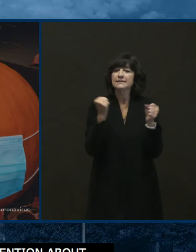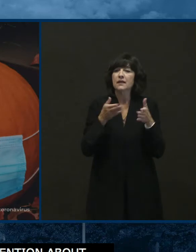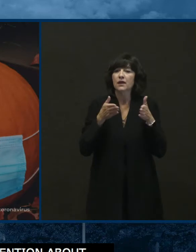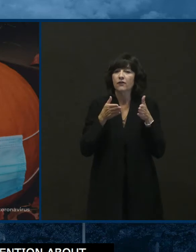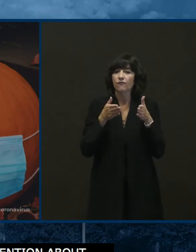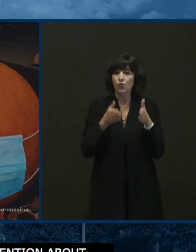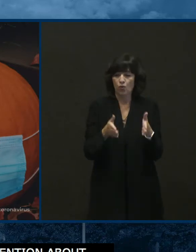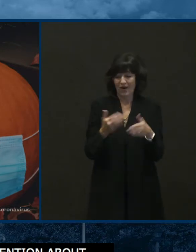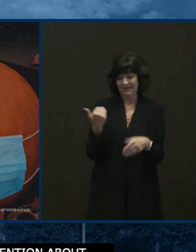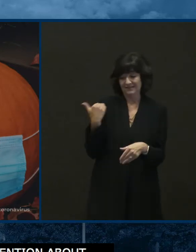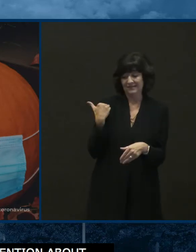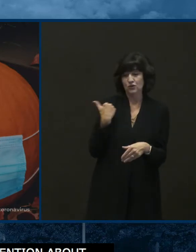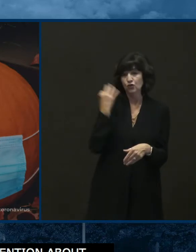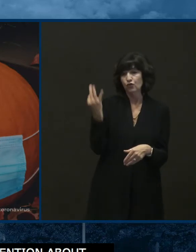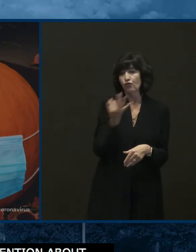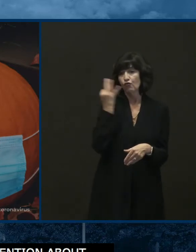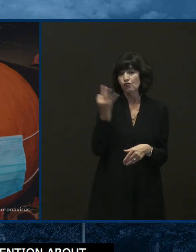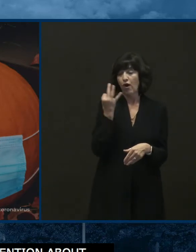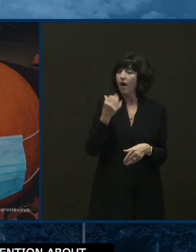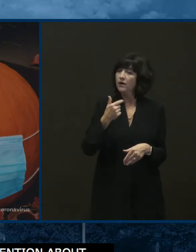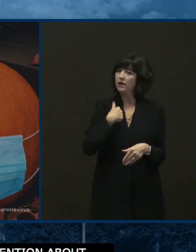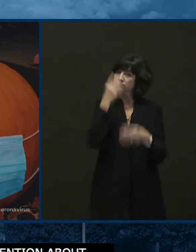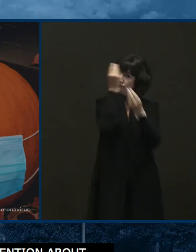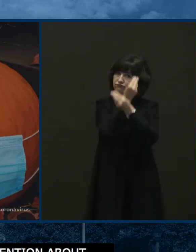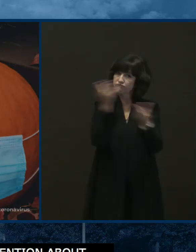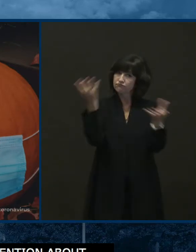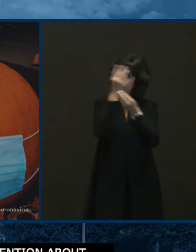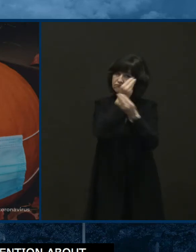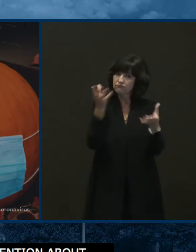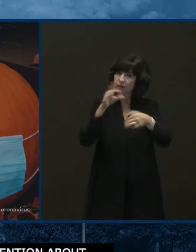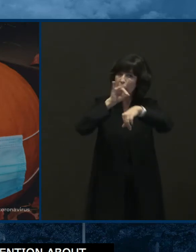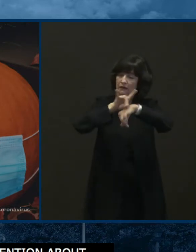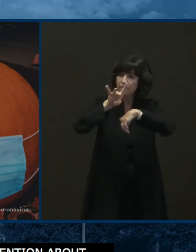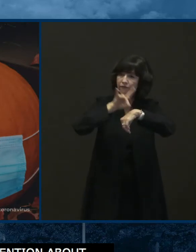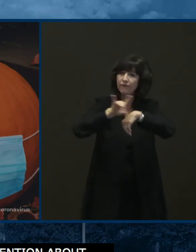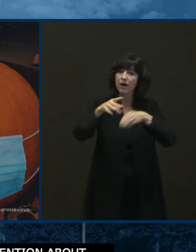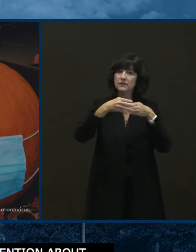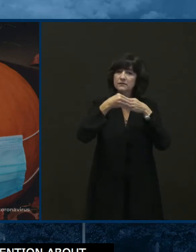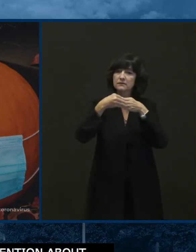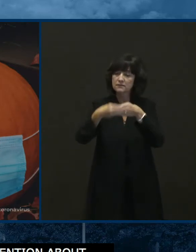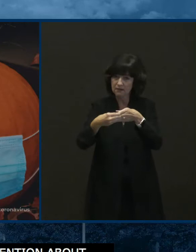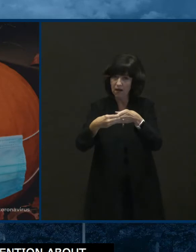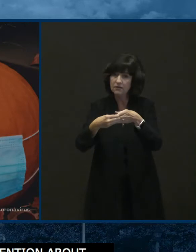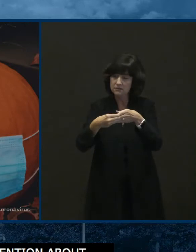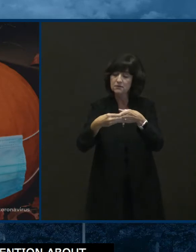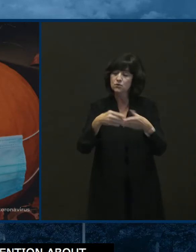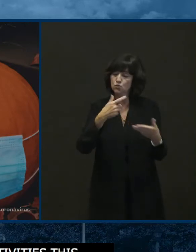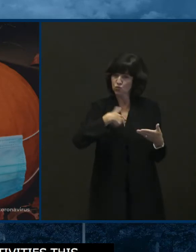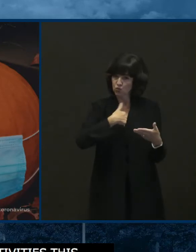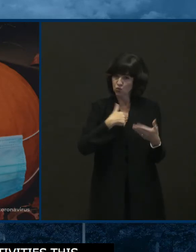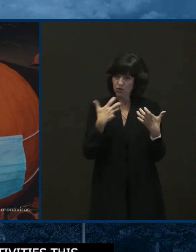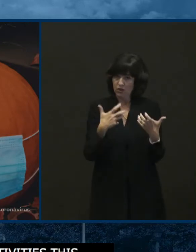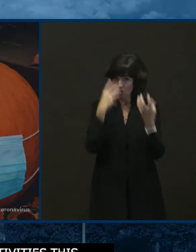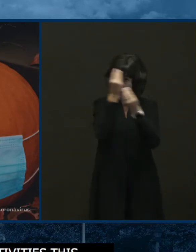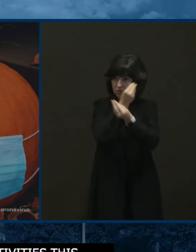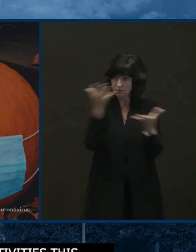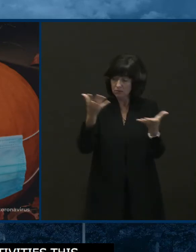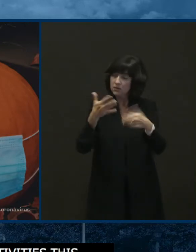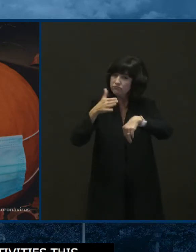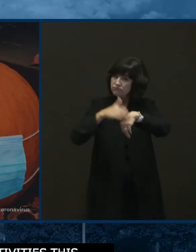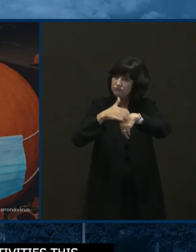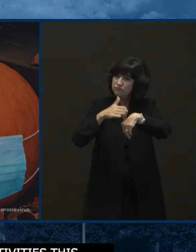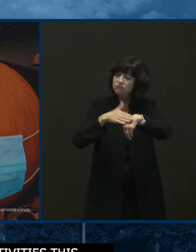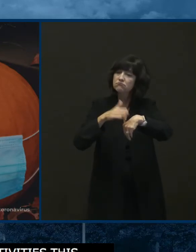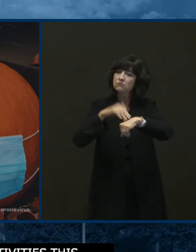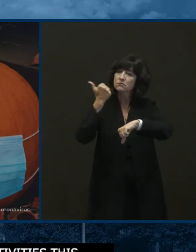Friday. Our guidance, like much of our guidance, is risk-based. So we're not saying that you